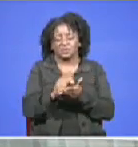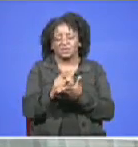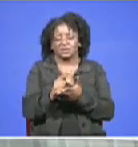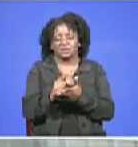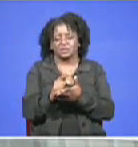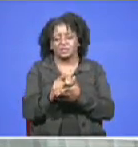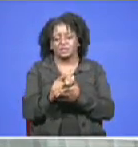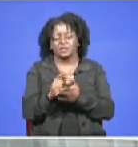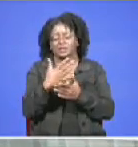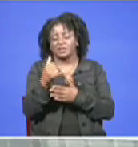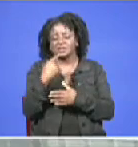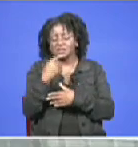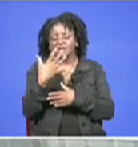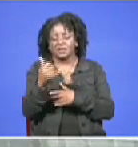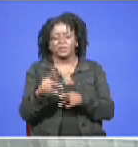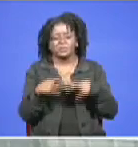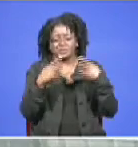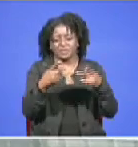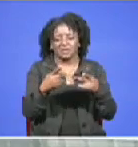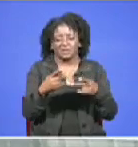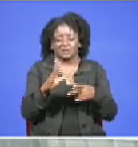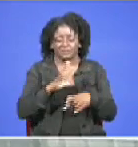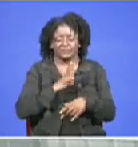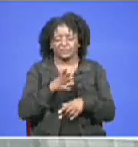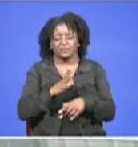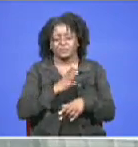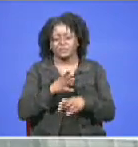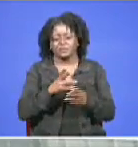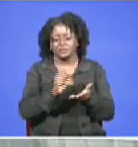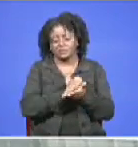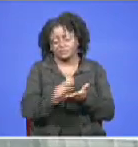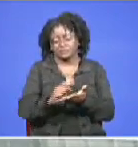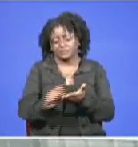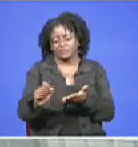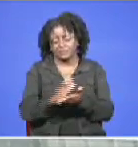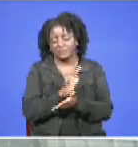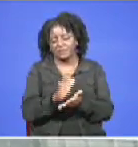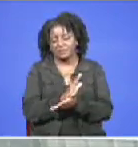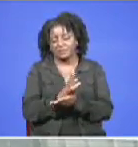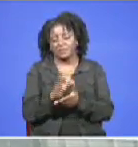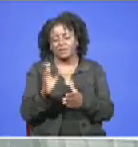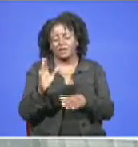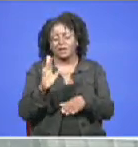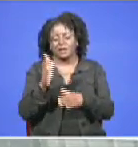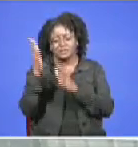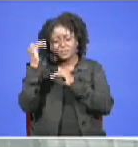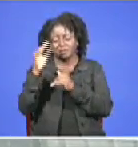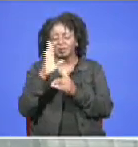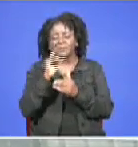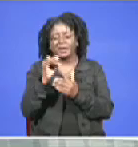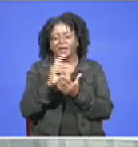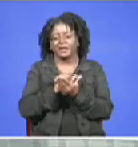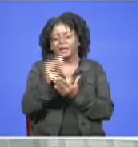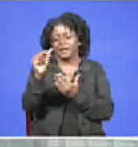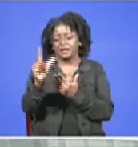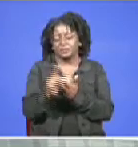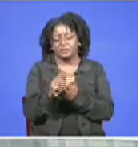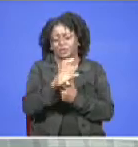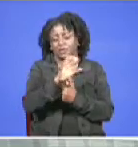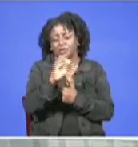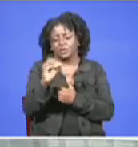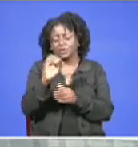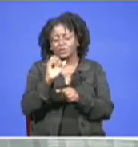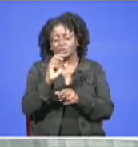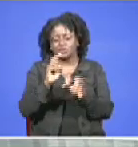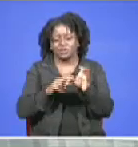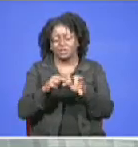officials say they'll present an official draft of their report to government, and that's expected to be done by April. Co-chair of the commission is